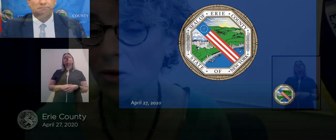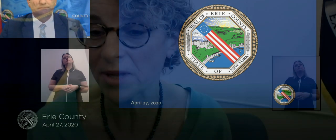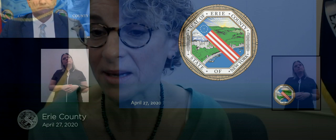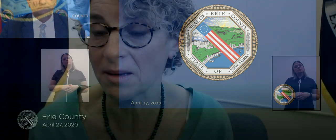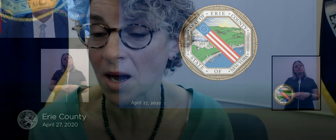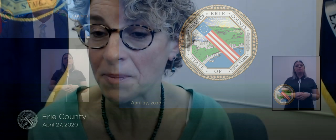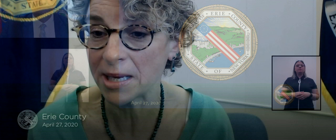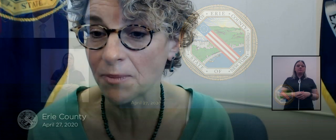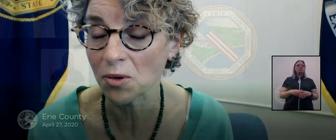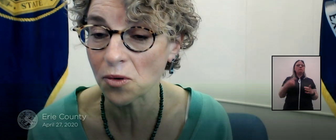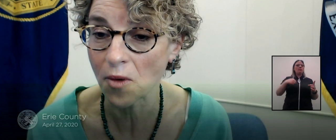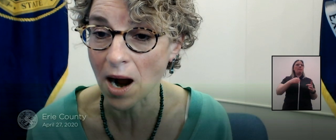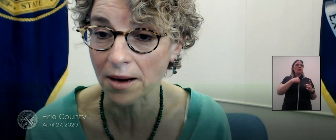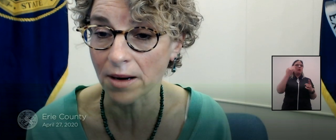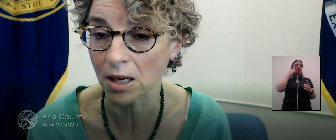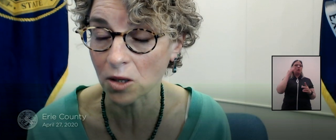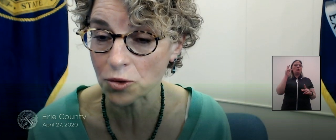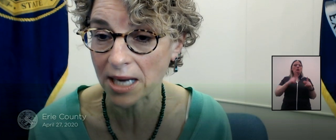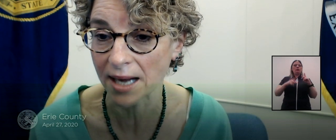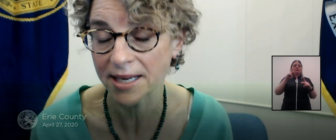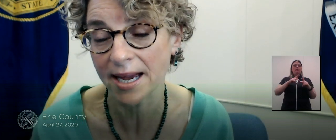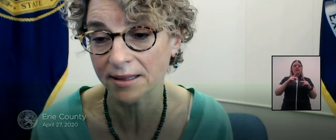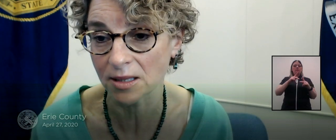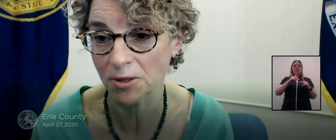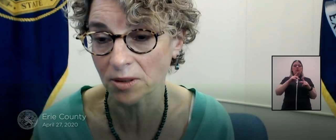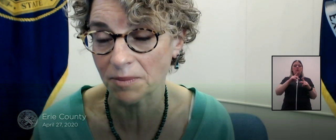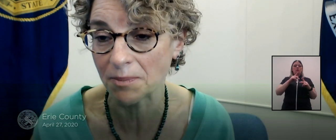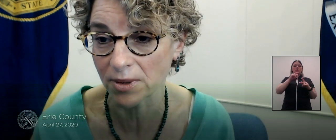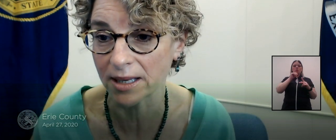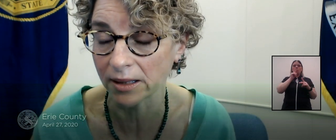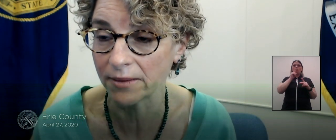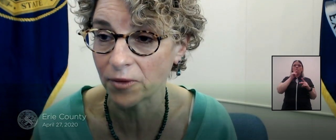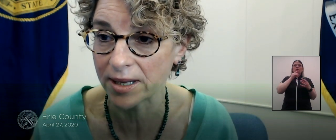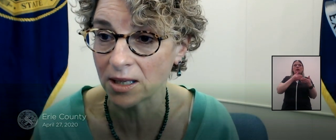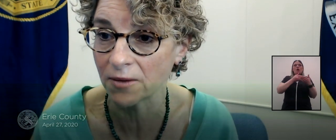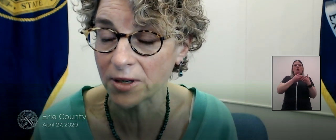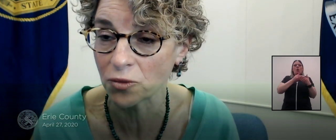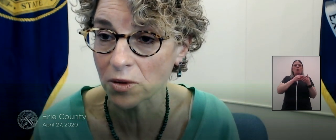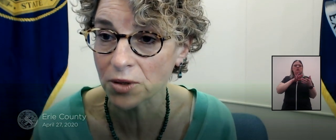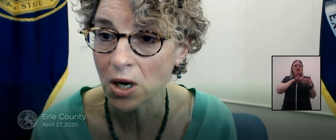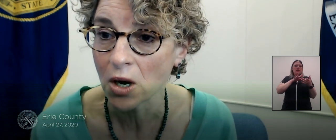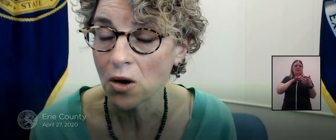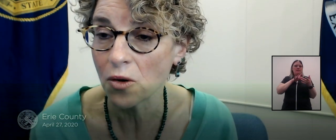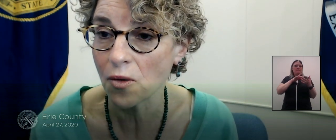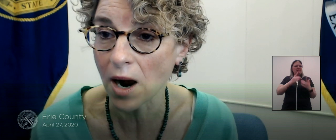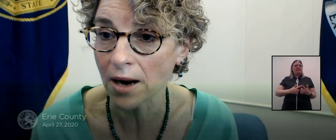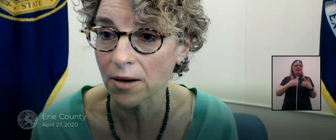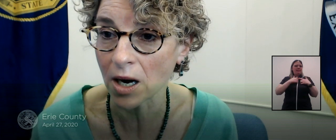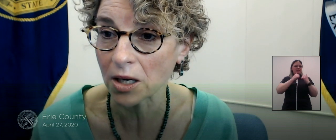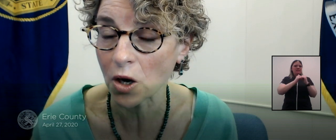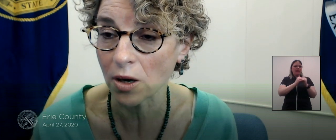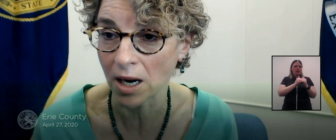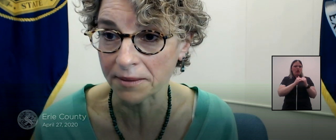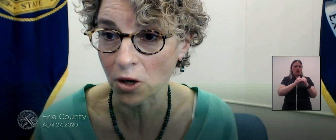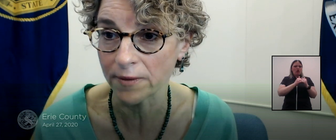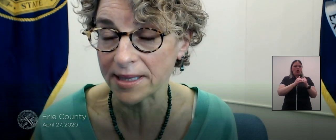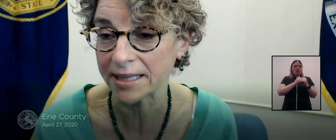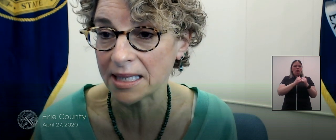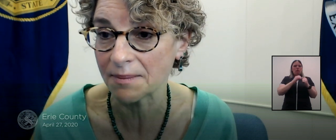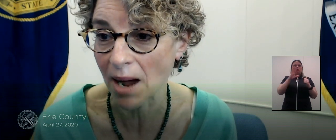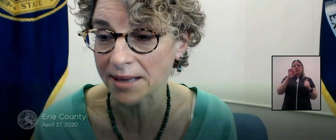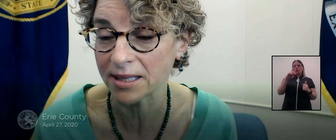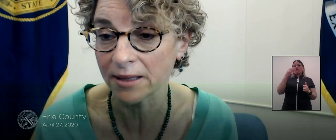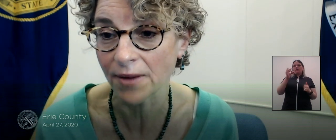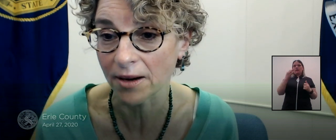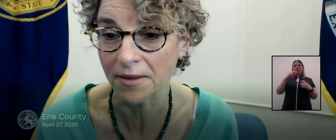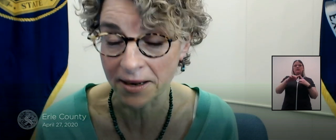We know that people who are close contacts, especially people that live with individuals who are